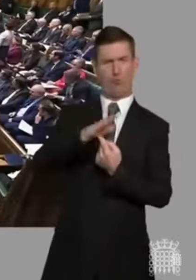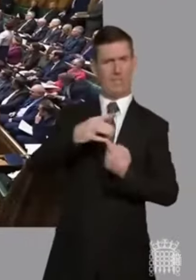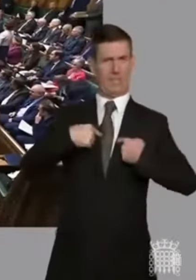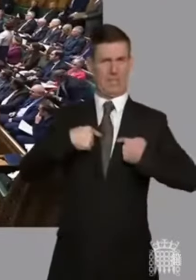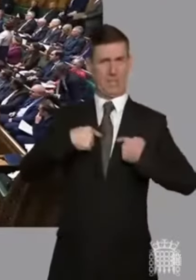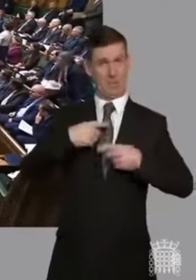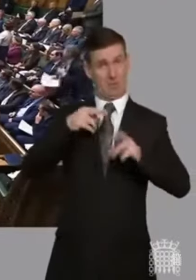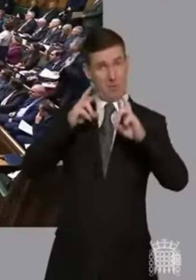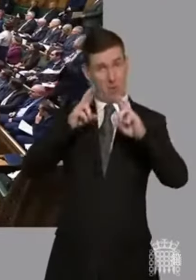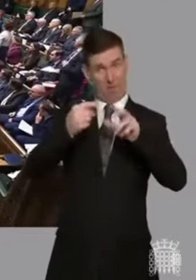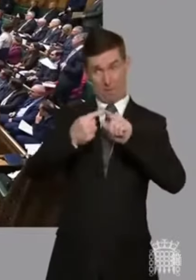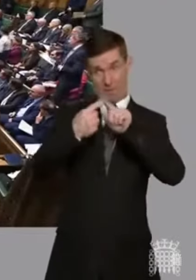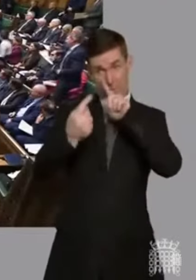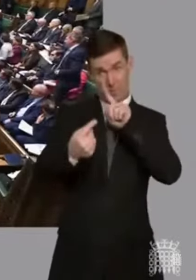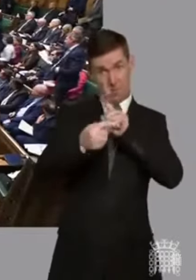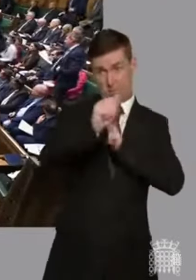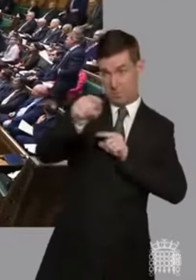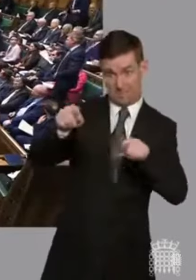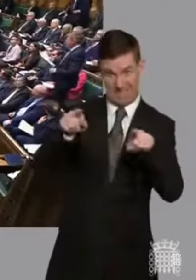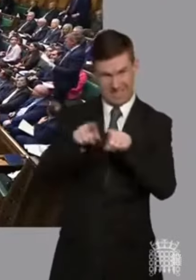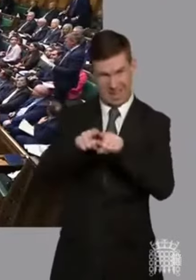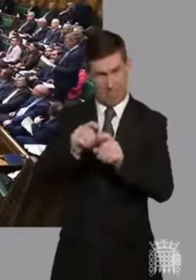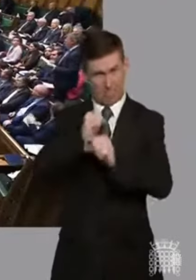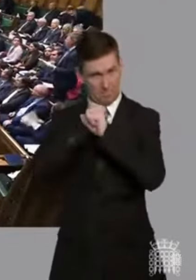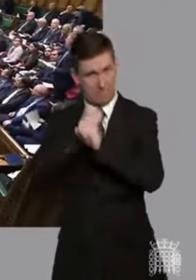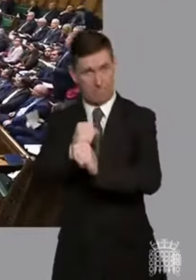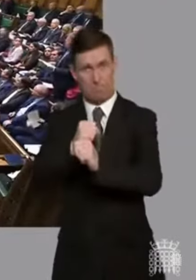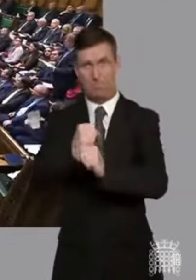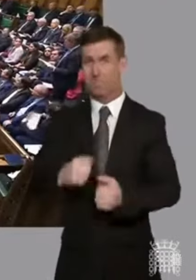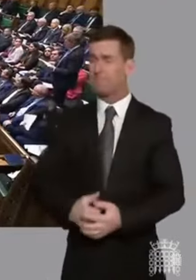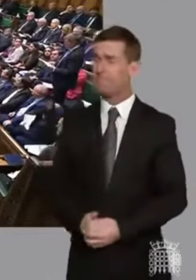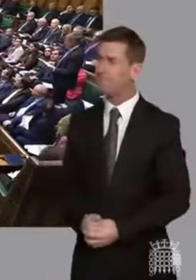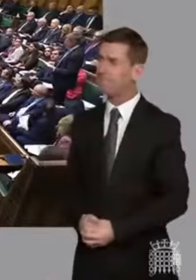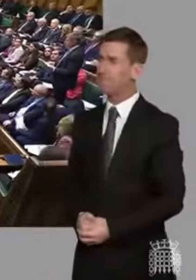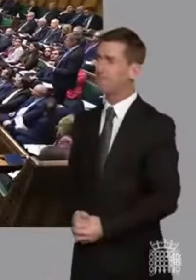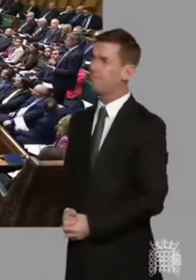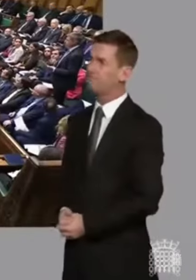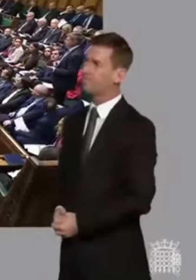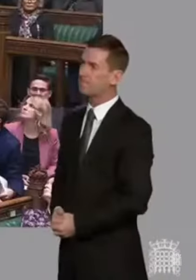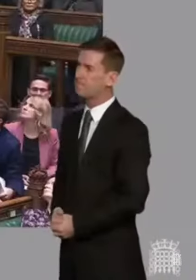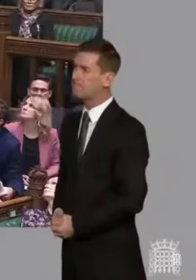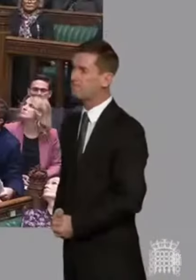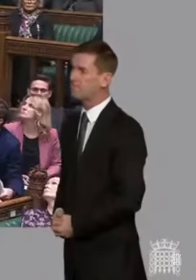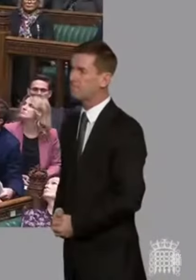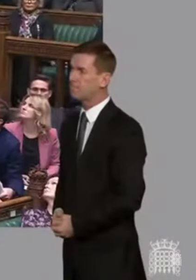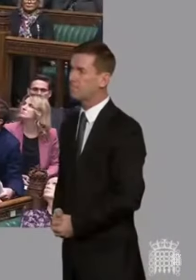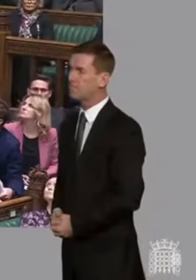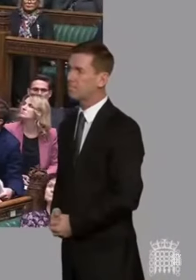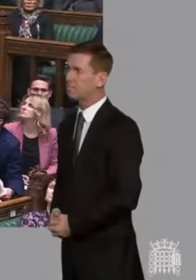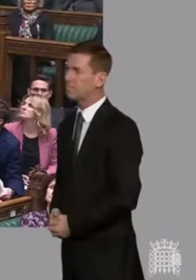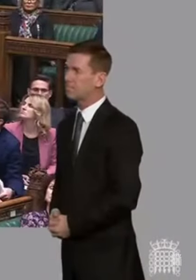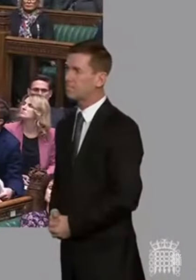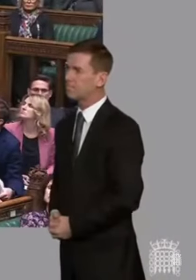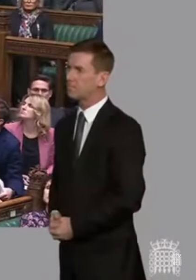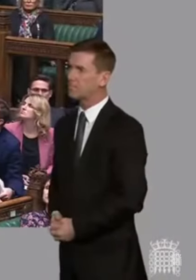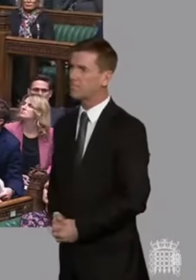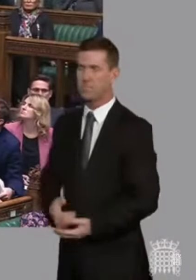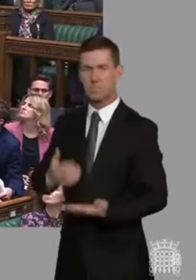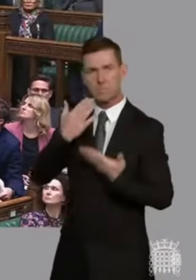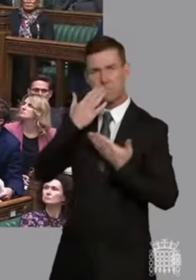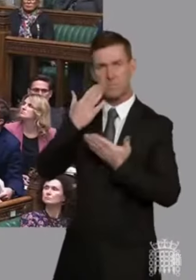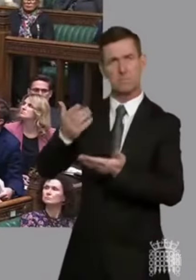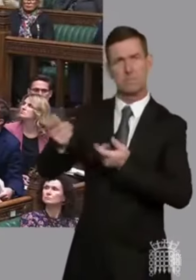James McCreary. Thank you, Mr. Speaker. I know the Prime Minister will share my deep concern that families in my constituency of Lewis, particularly those